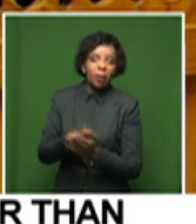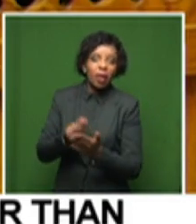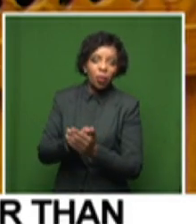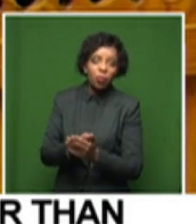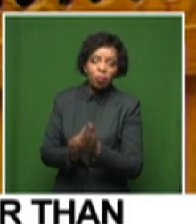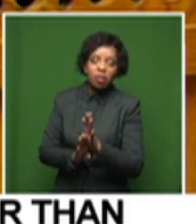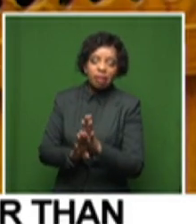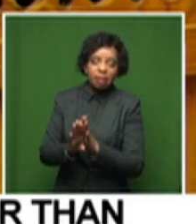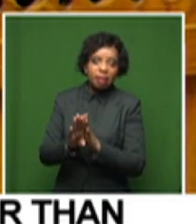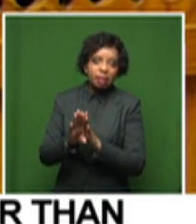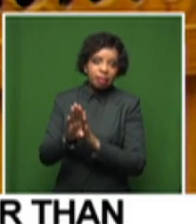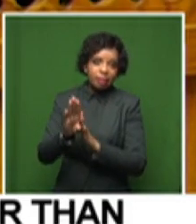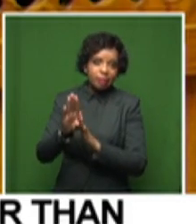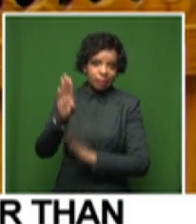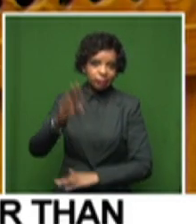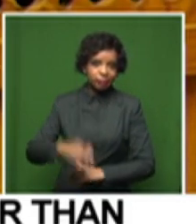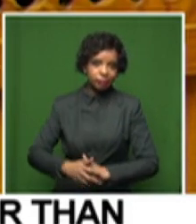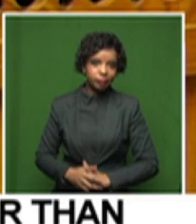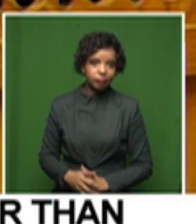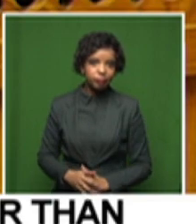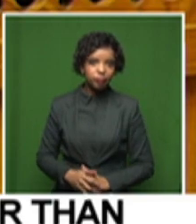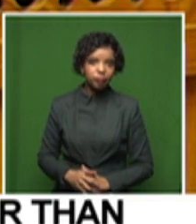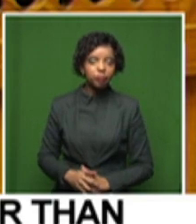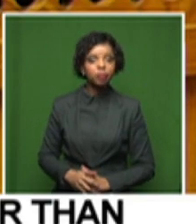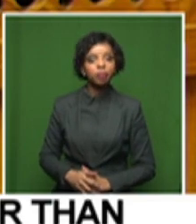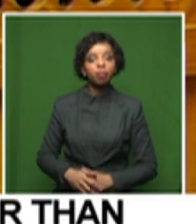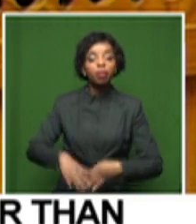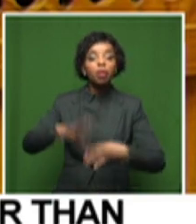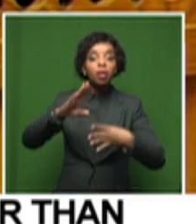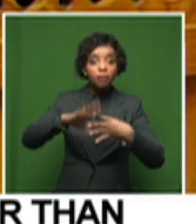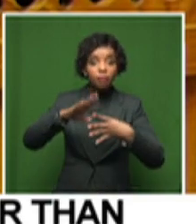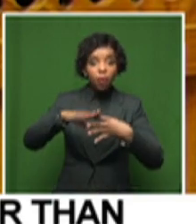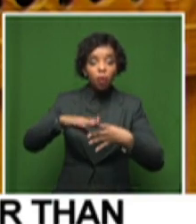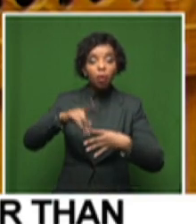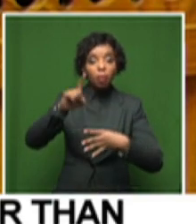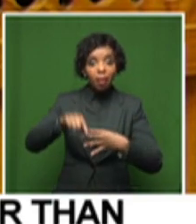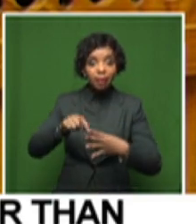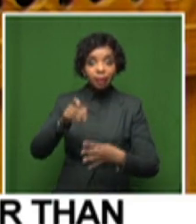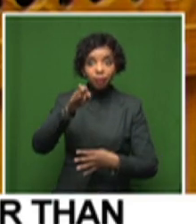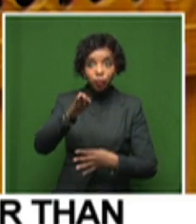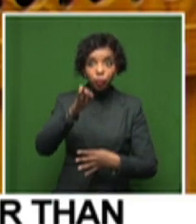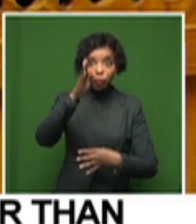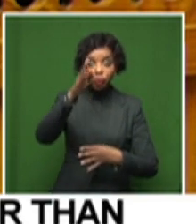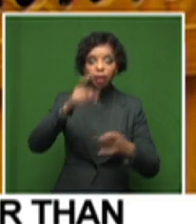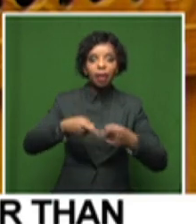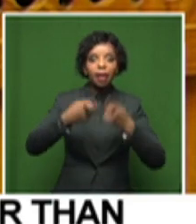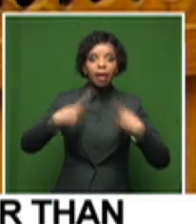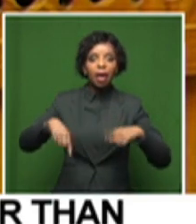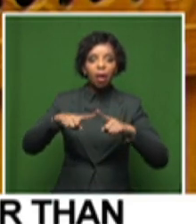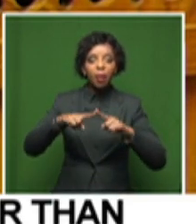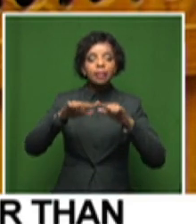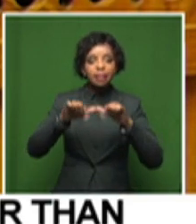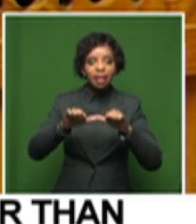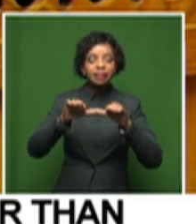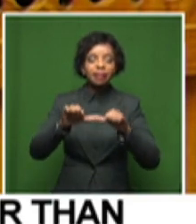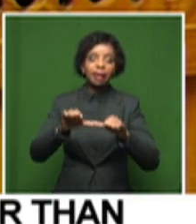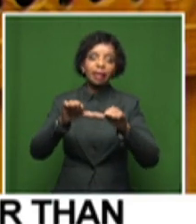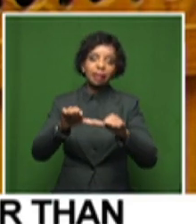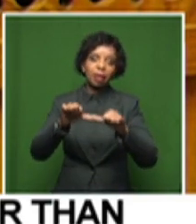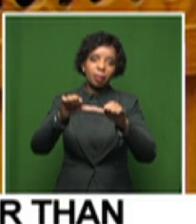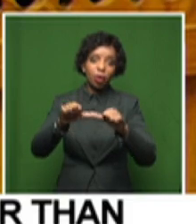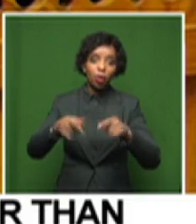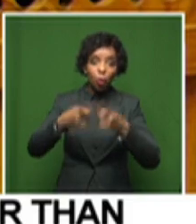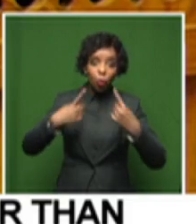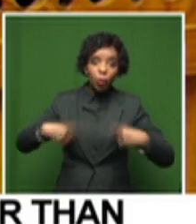Four, we must embrace a sustainable future and work towards a green